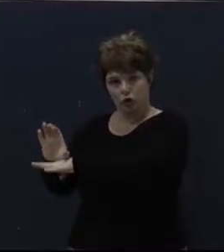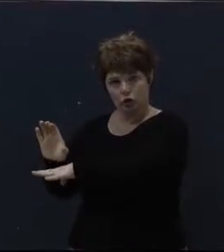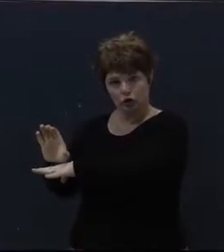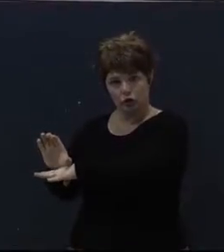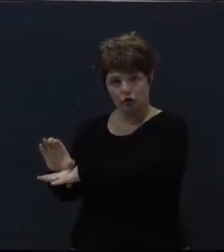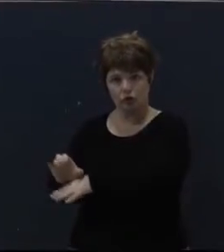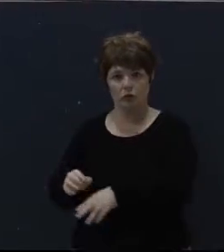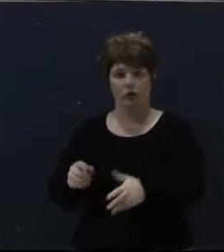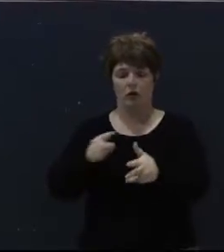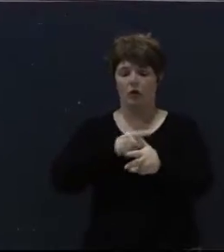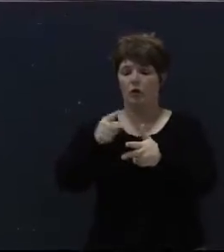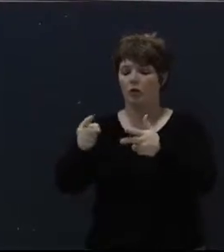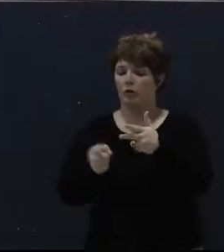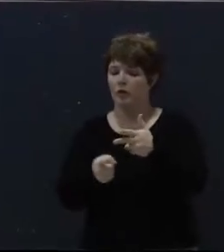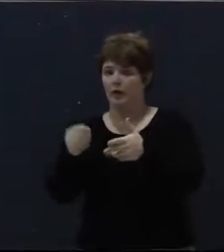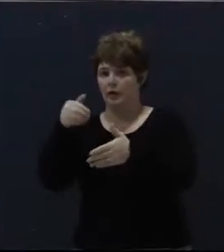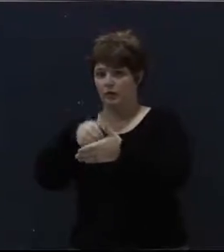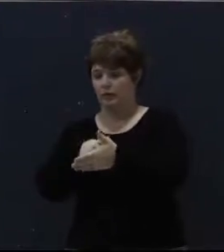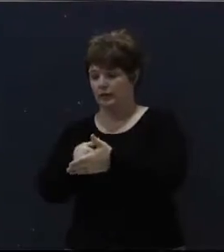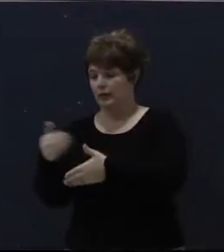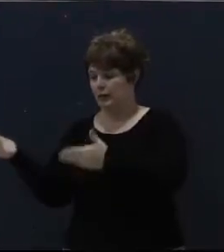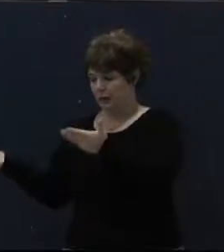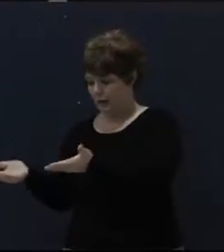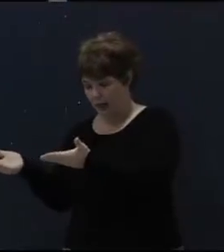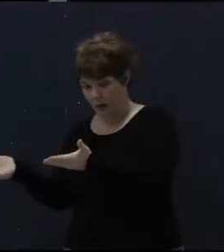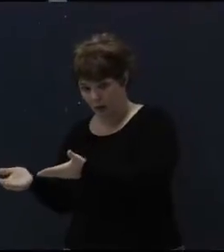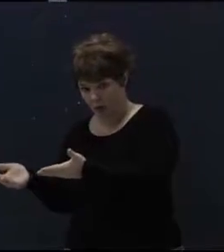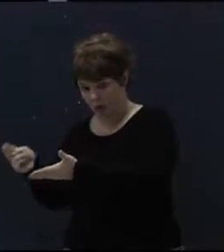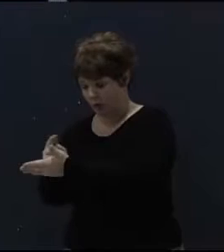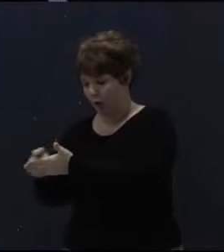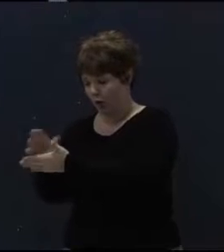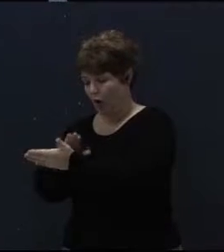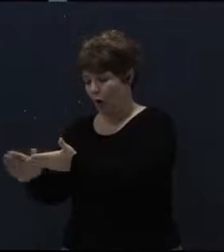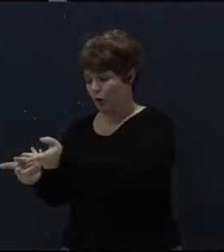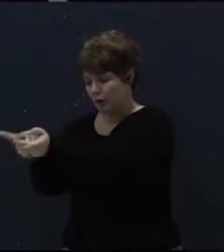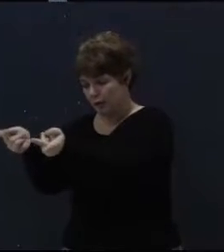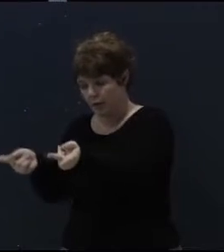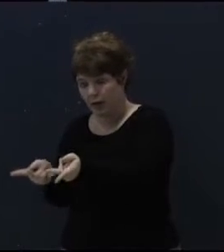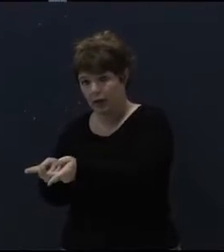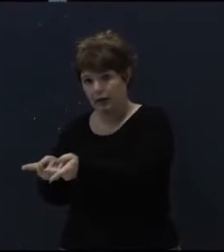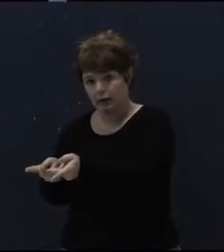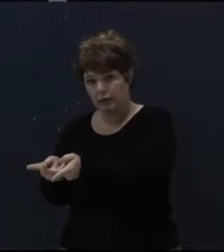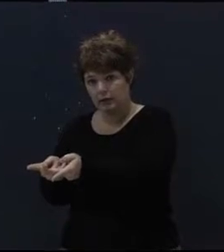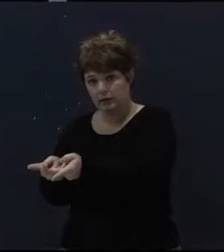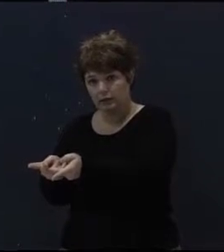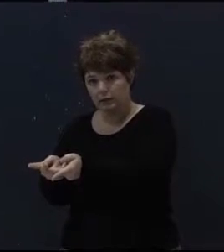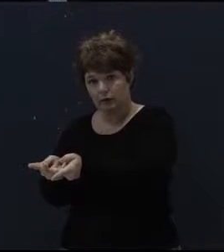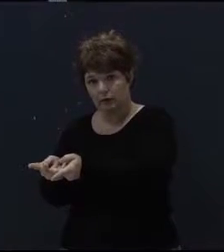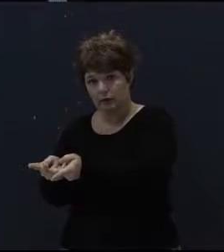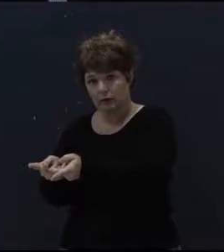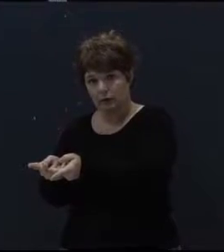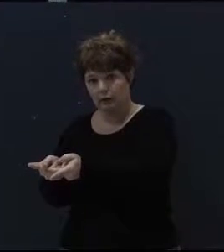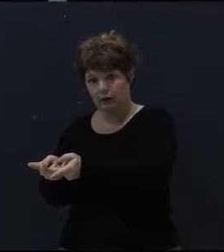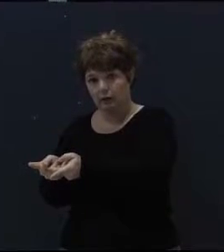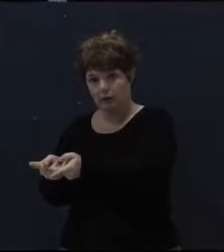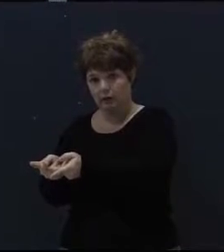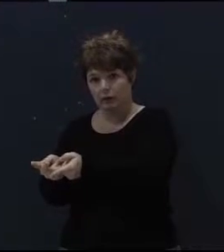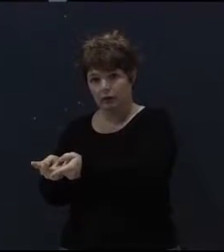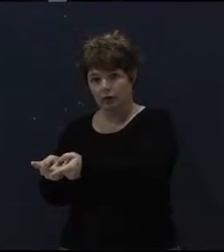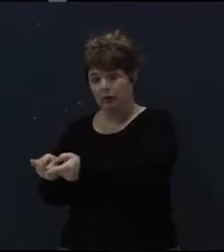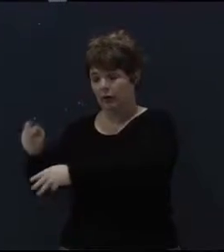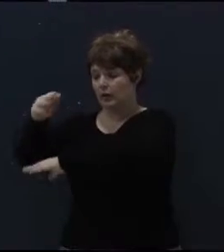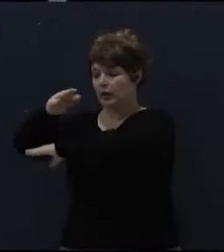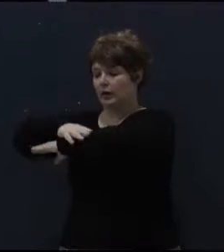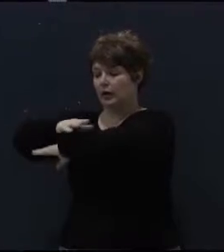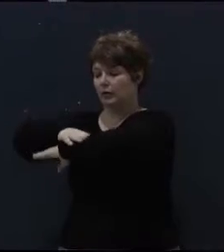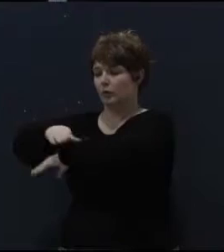3 things was in there. How many of y'all know what was in the holy place? Well, you're going to learn. It had a table of